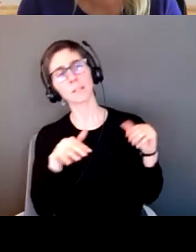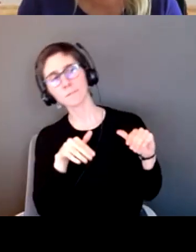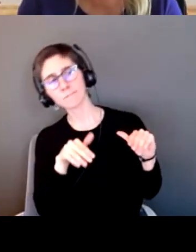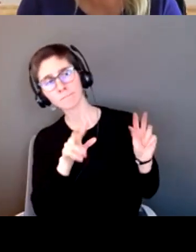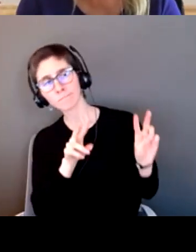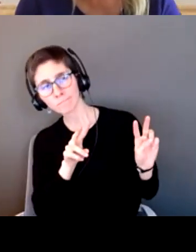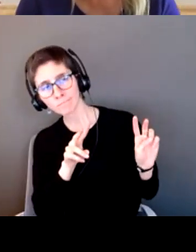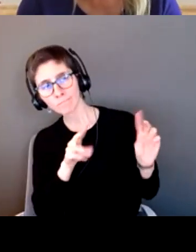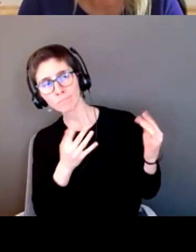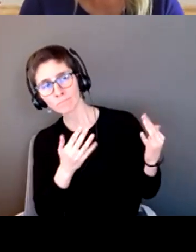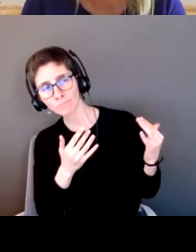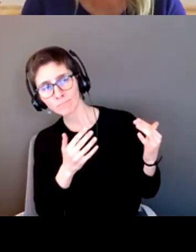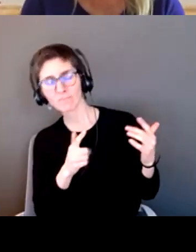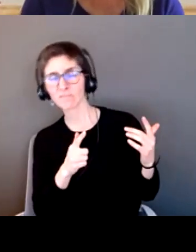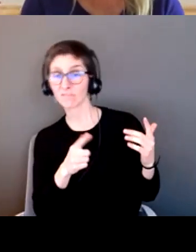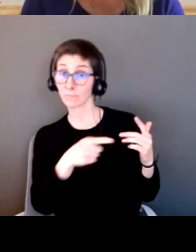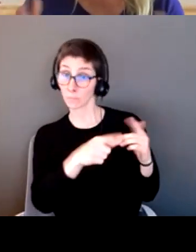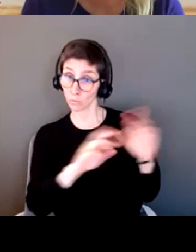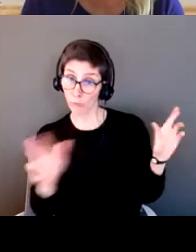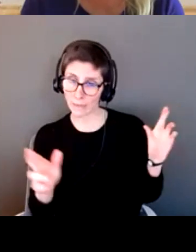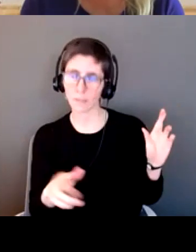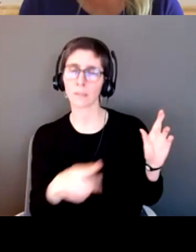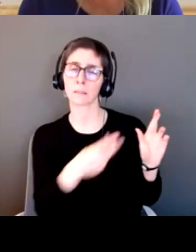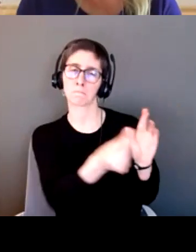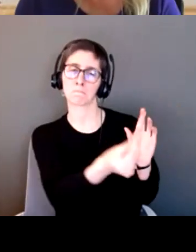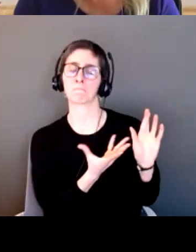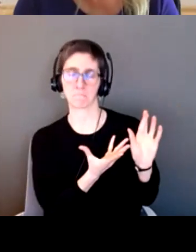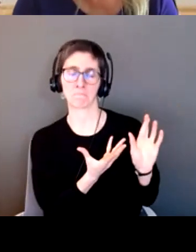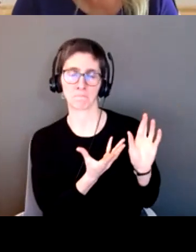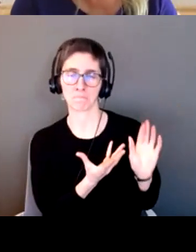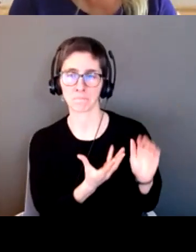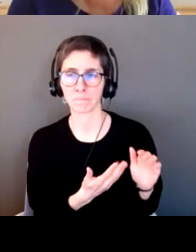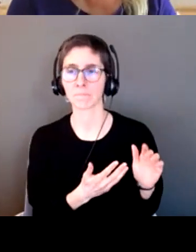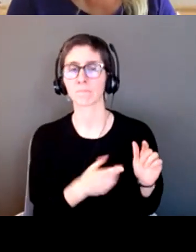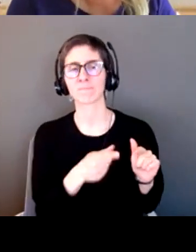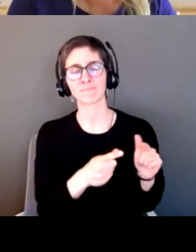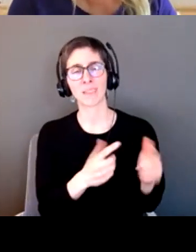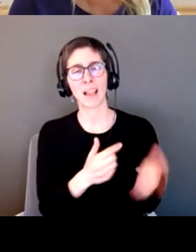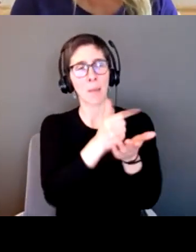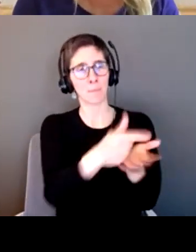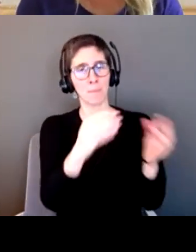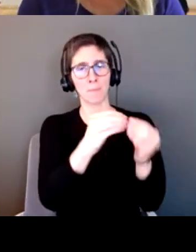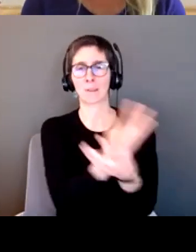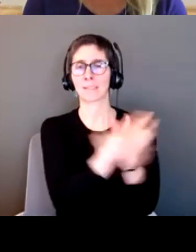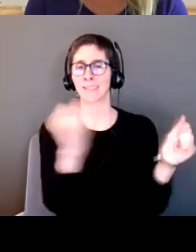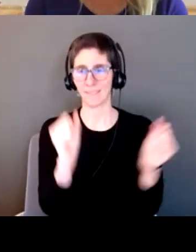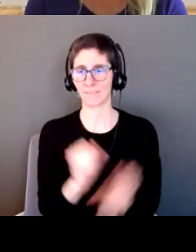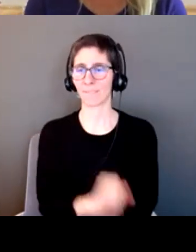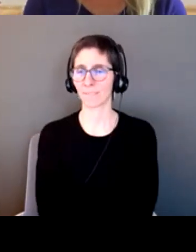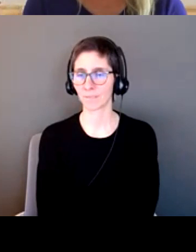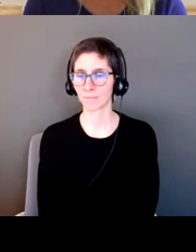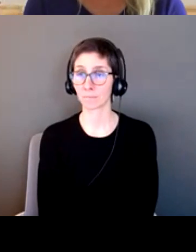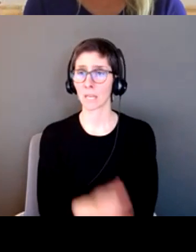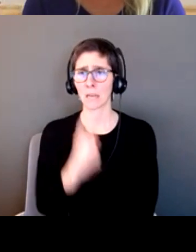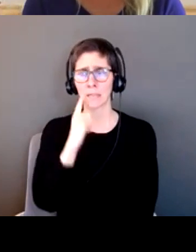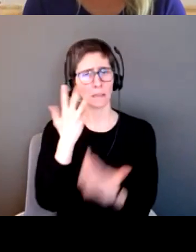again, that's about creating that sense of safety for individuals. So I think that's about all I have right now about Pat's Place.